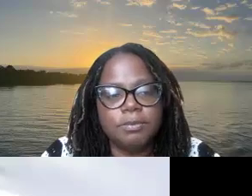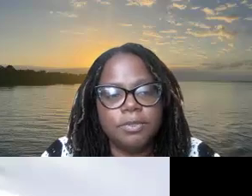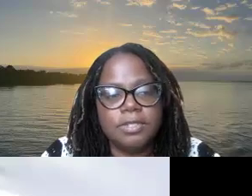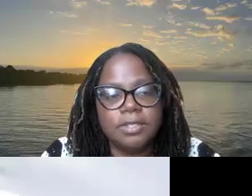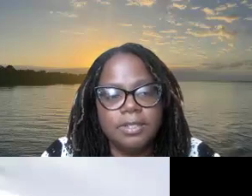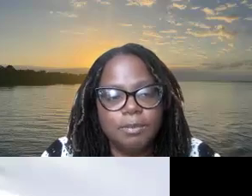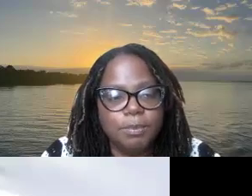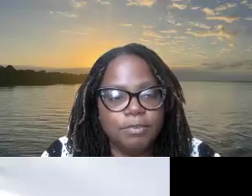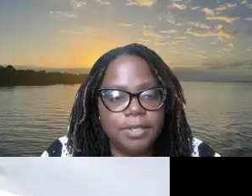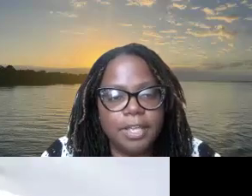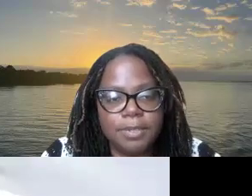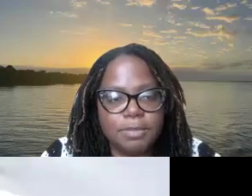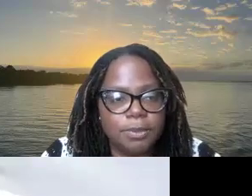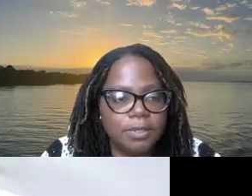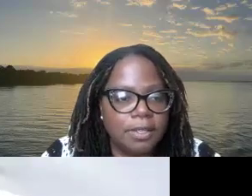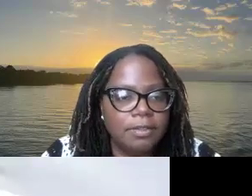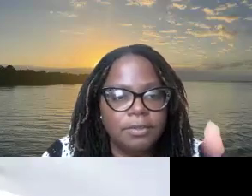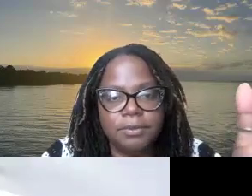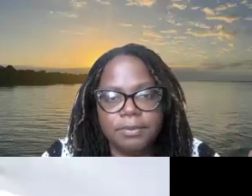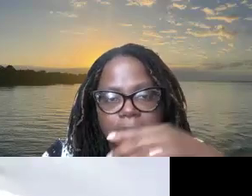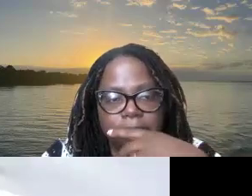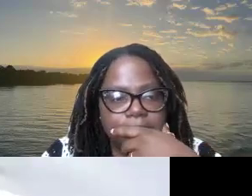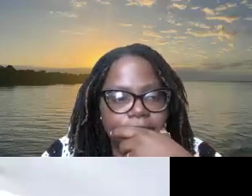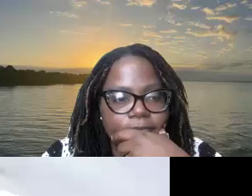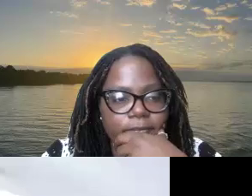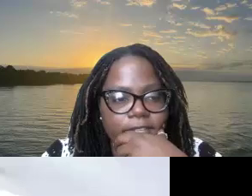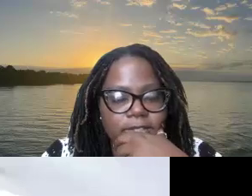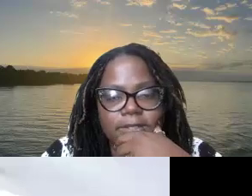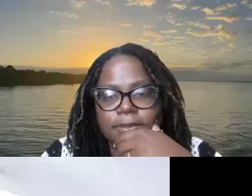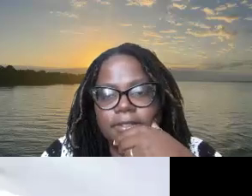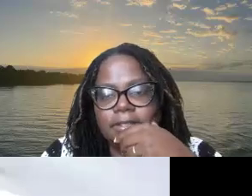farm, so you can see people have made epis, pico de gallo,